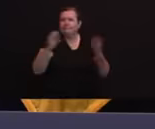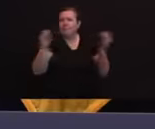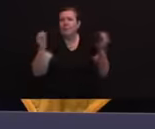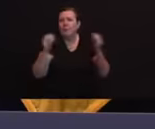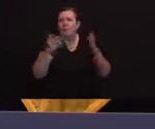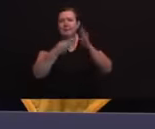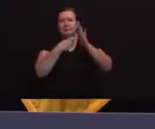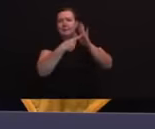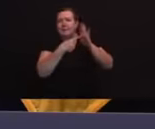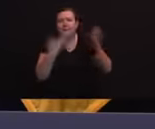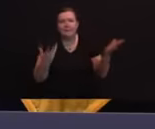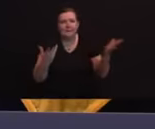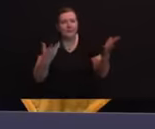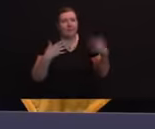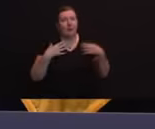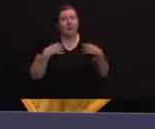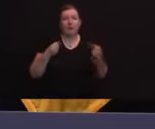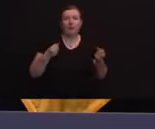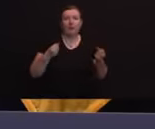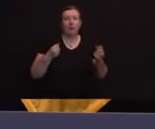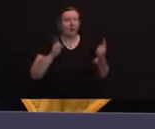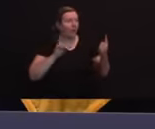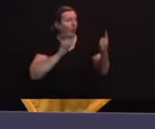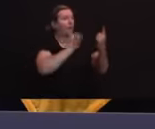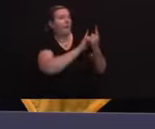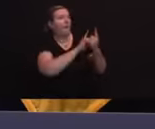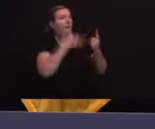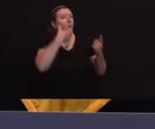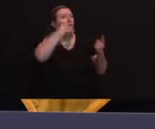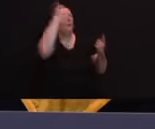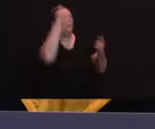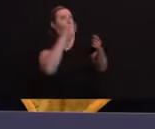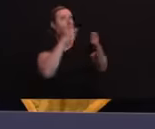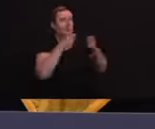was in a more fragile or older state. That's still the case.